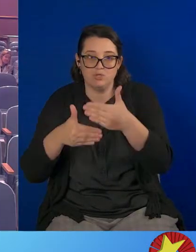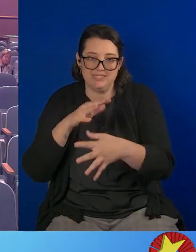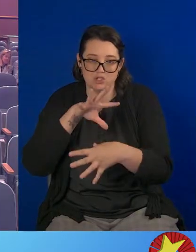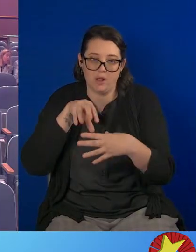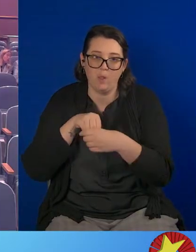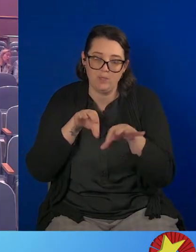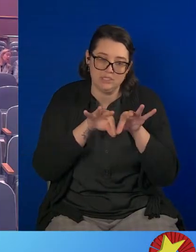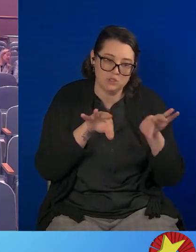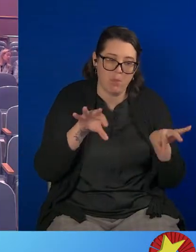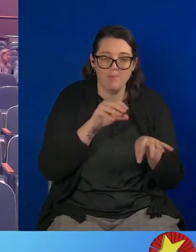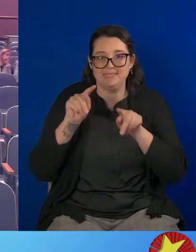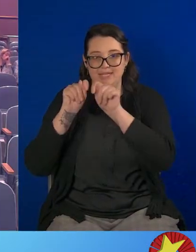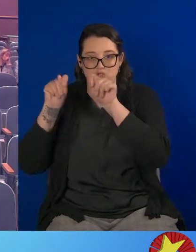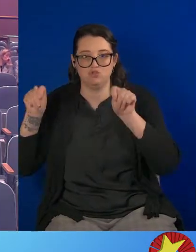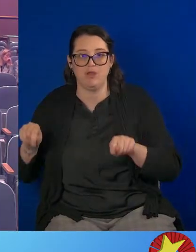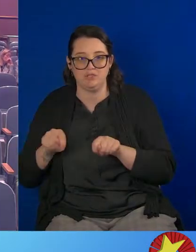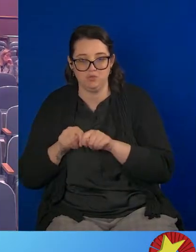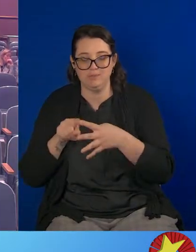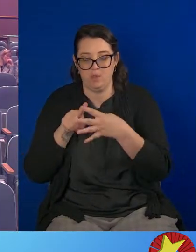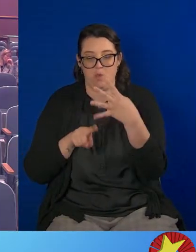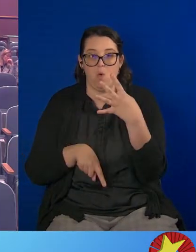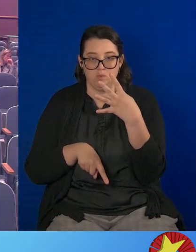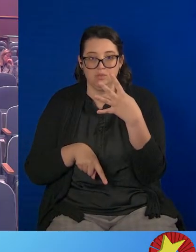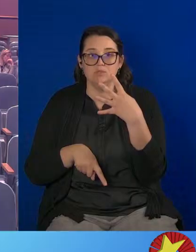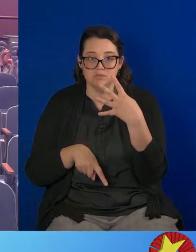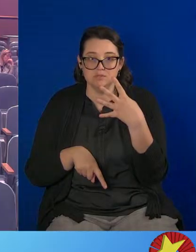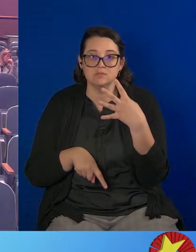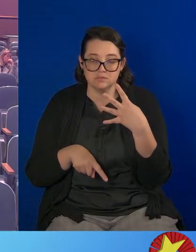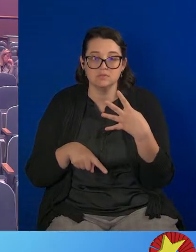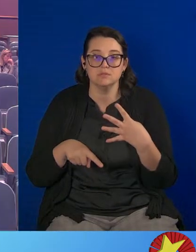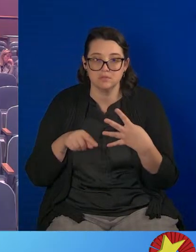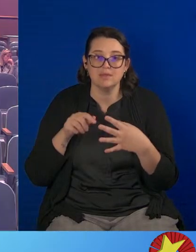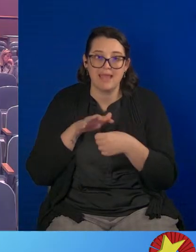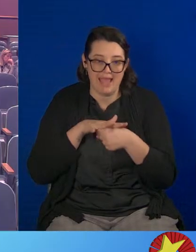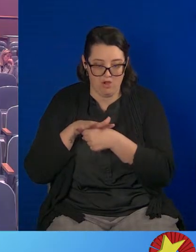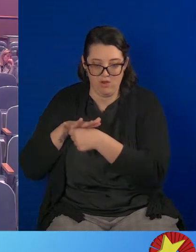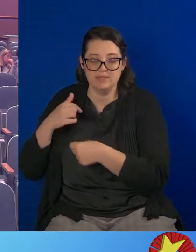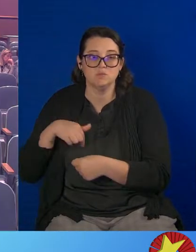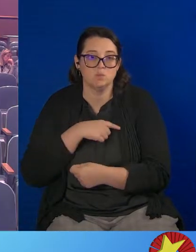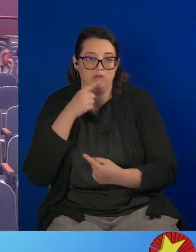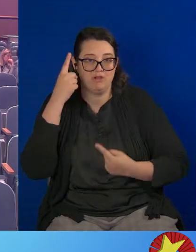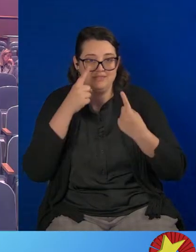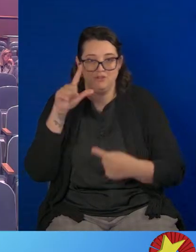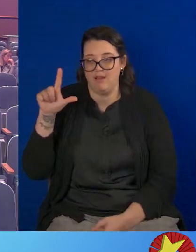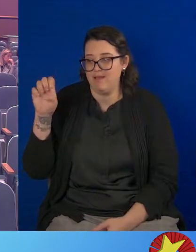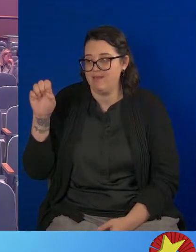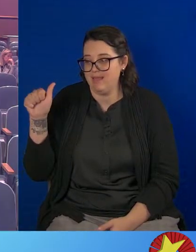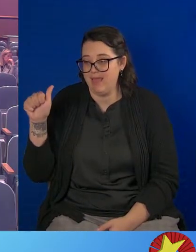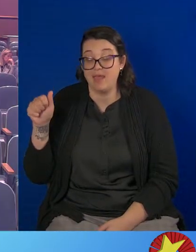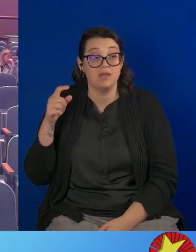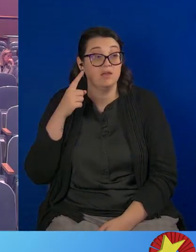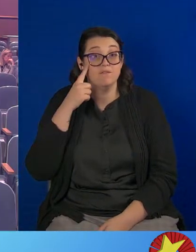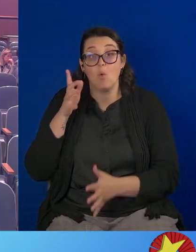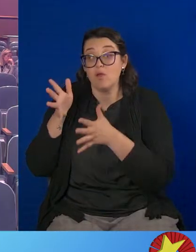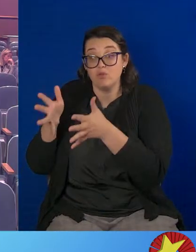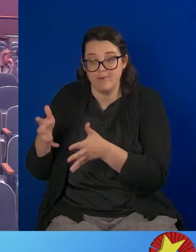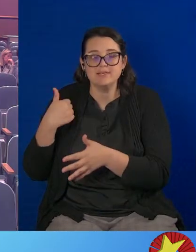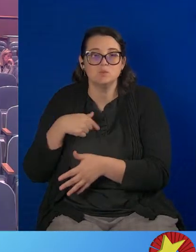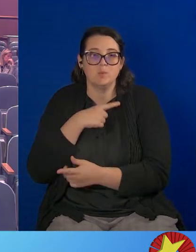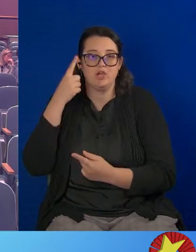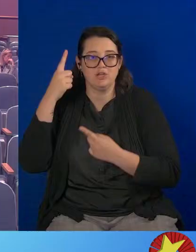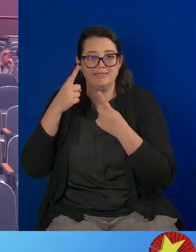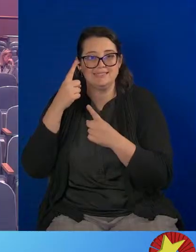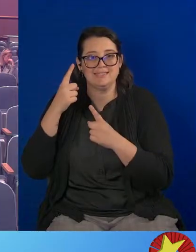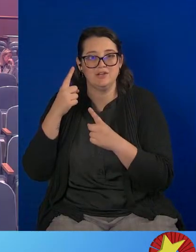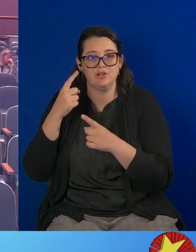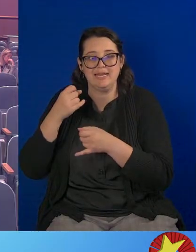transcripts. So those are the 4 areas in which we are considered an LEA. For everything else, we would be considered an institution for